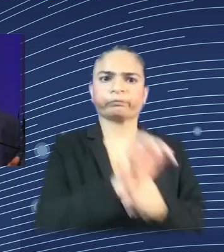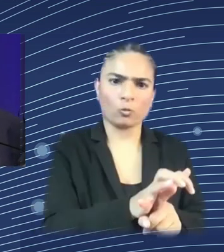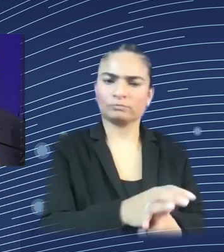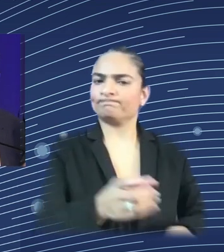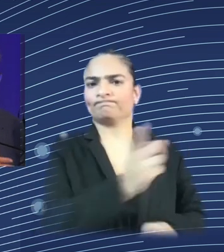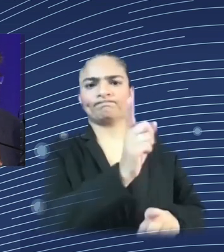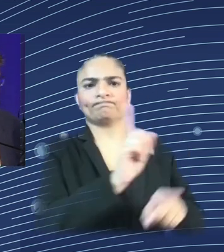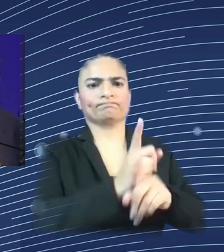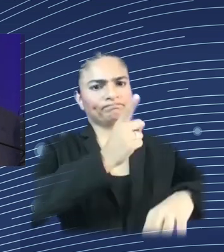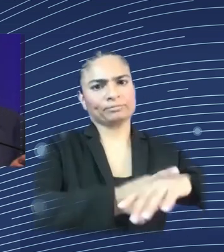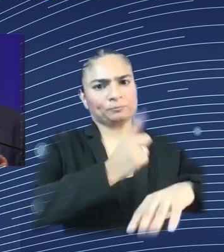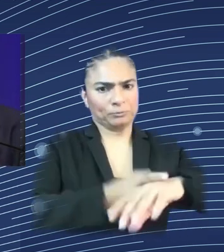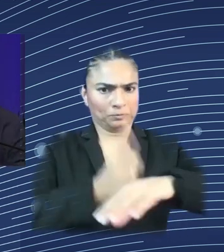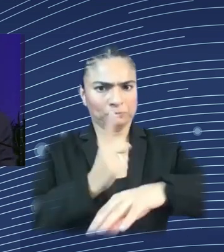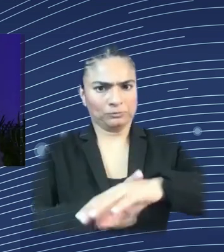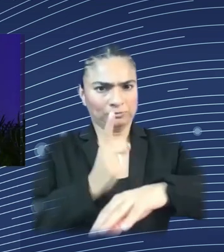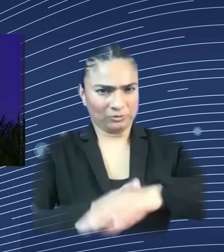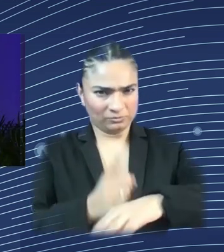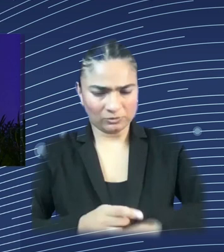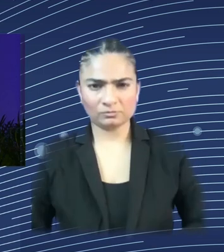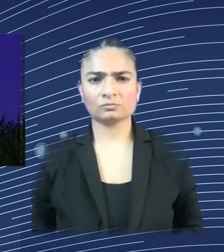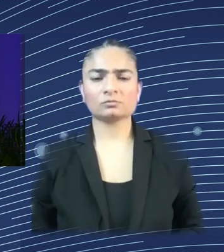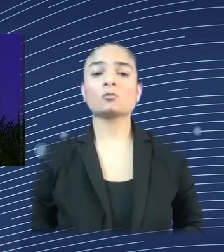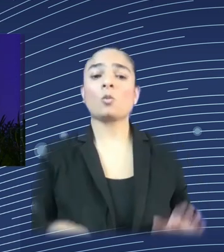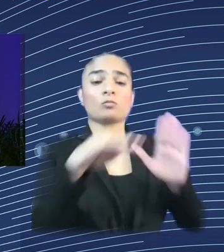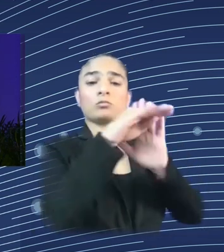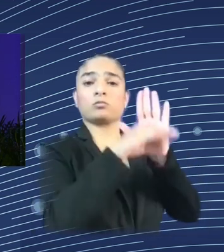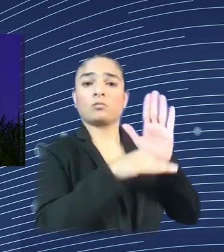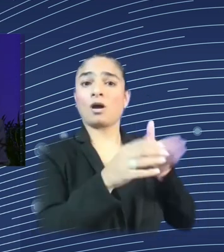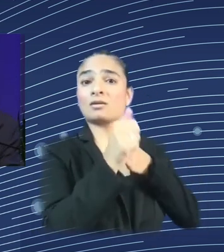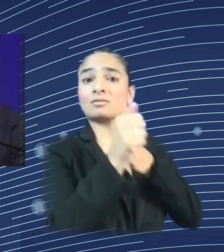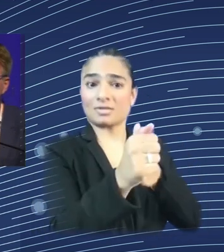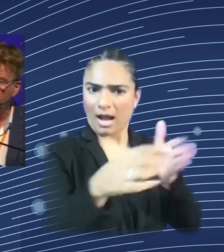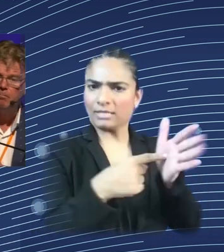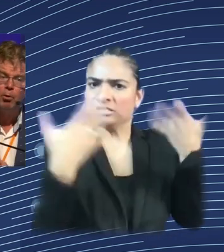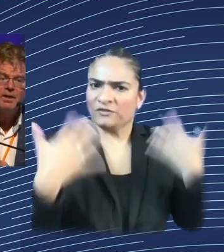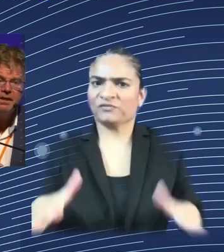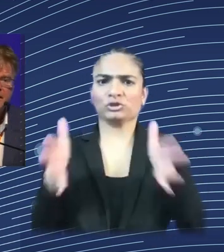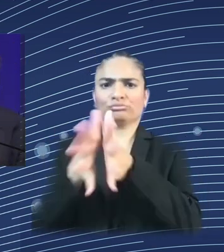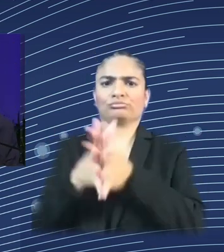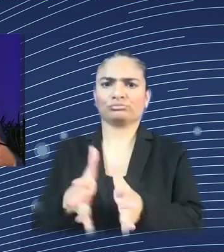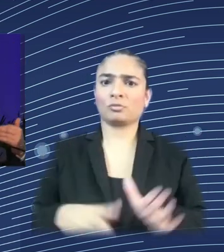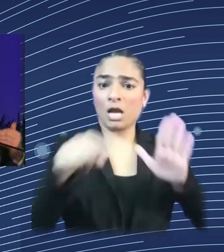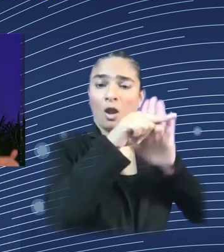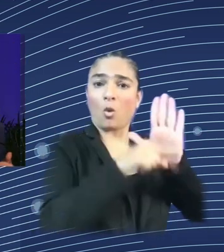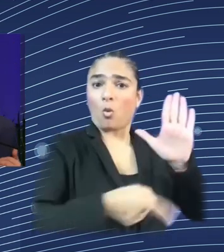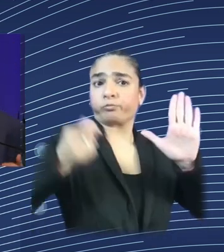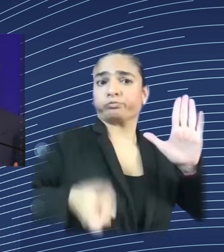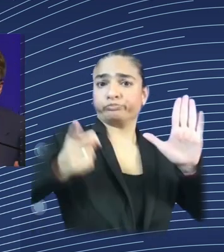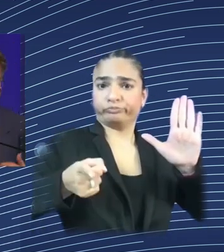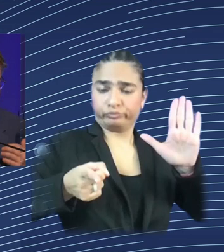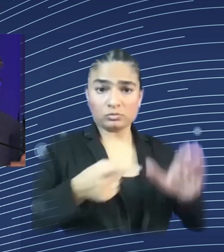legislation on employers, but also if you want to explain the rights of the employees who come to